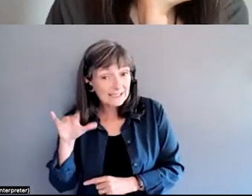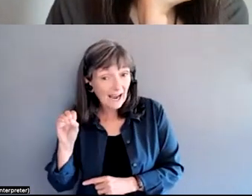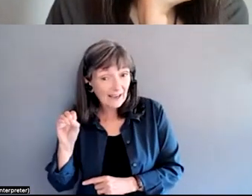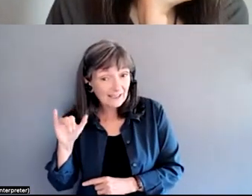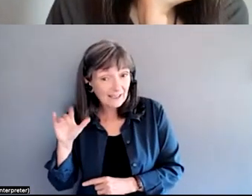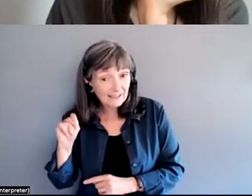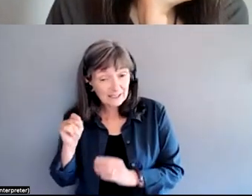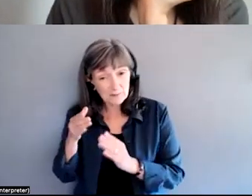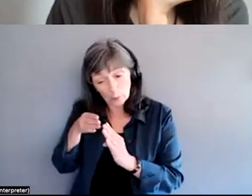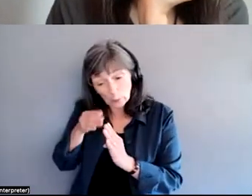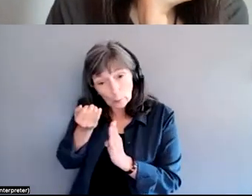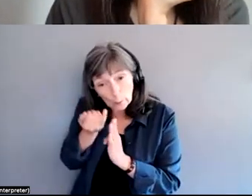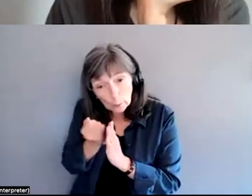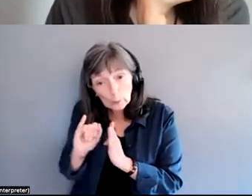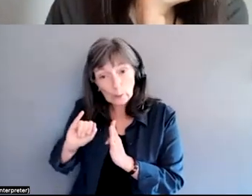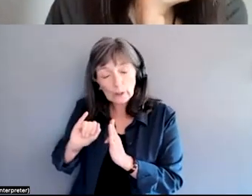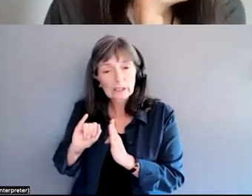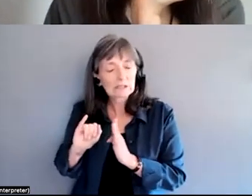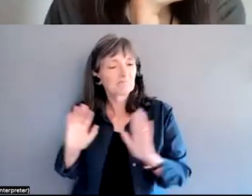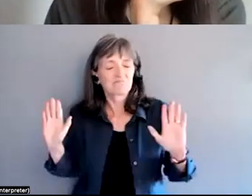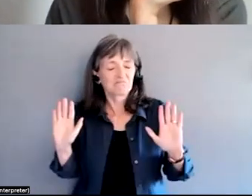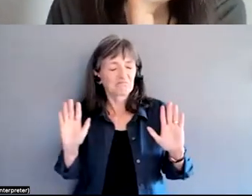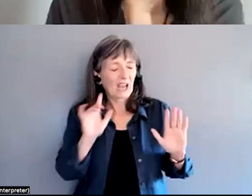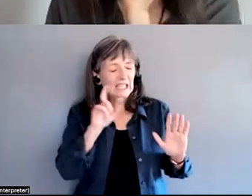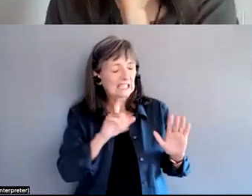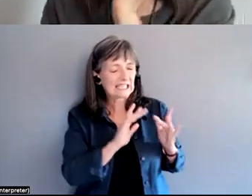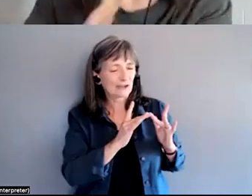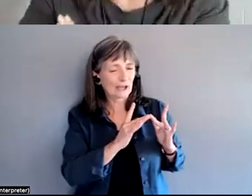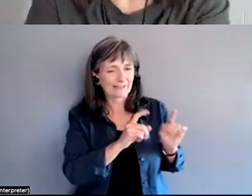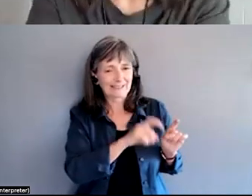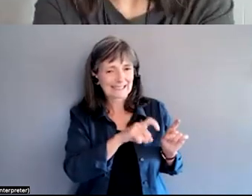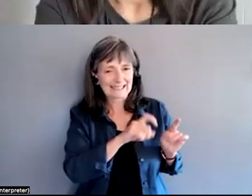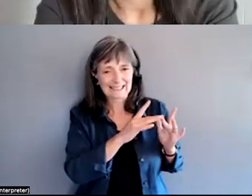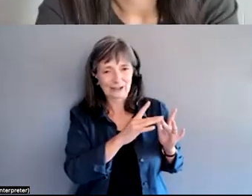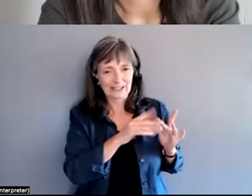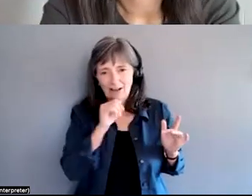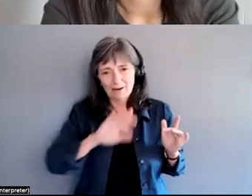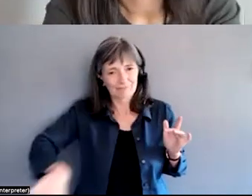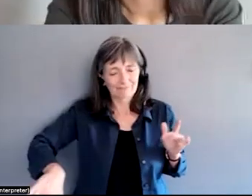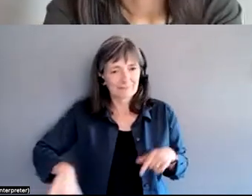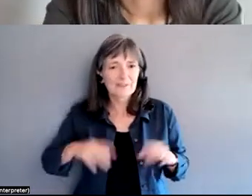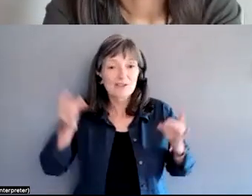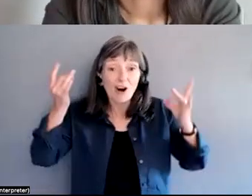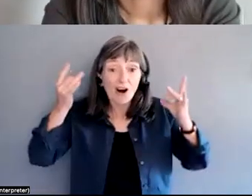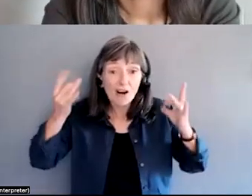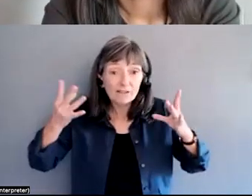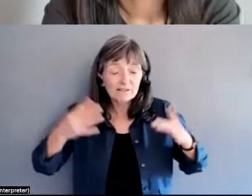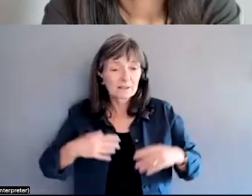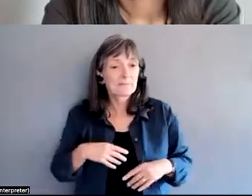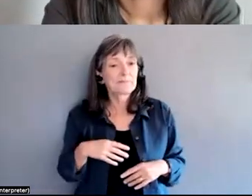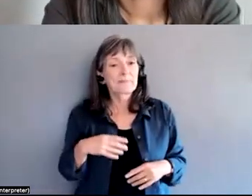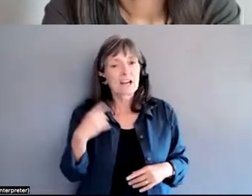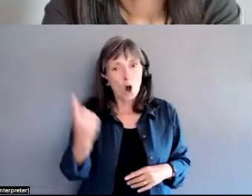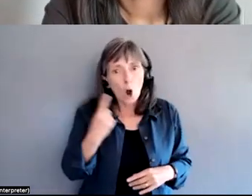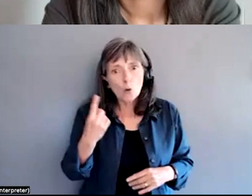I needed a desk job where I'd work on the internet. Yeah, it's horrible. It's terrible. And the problem is you can also just like, they're always